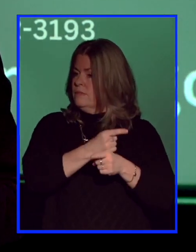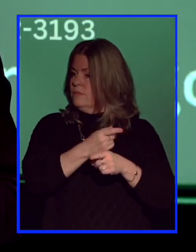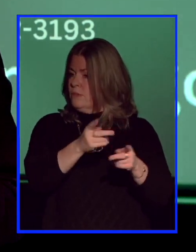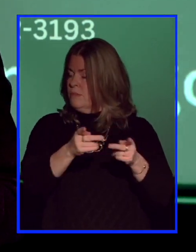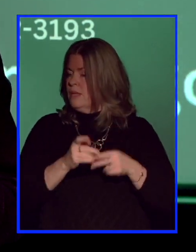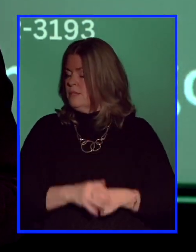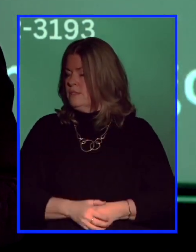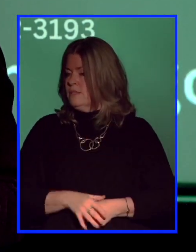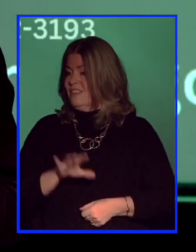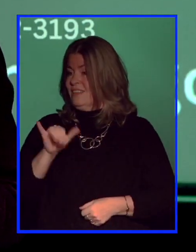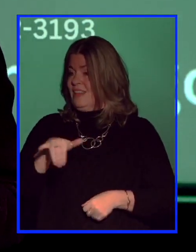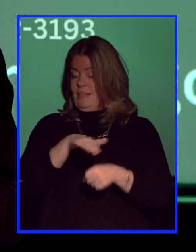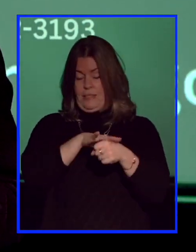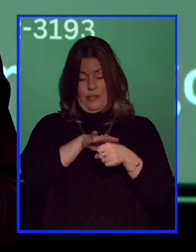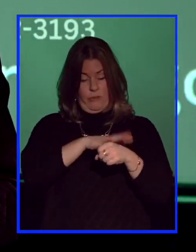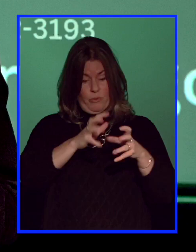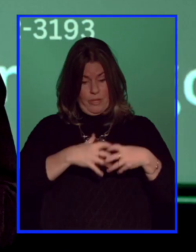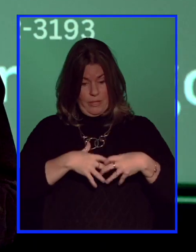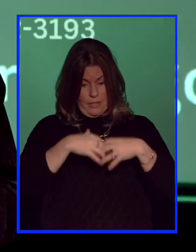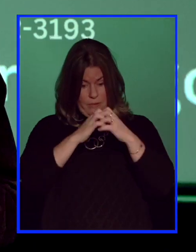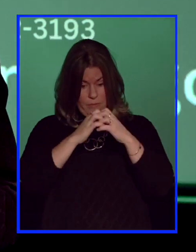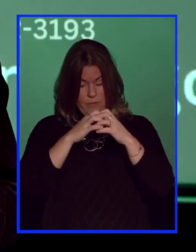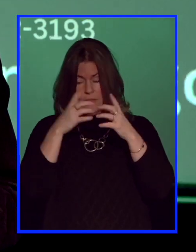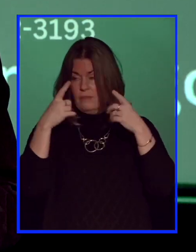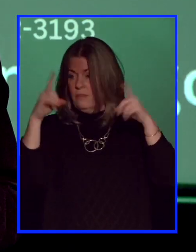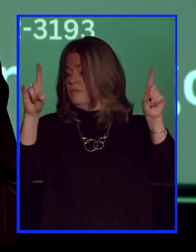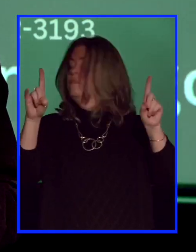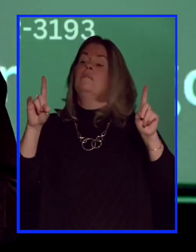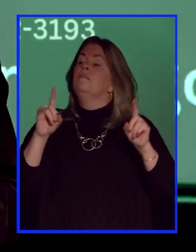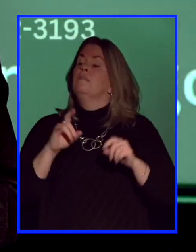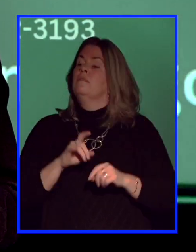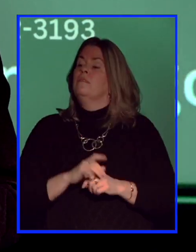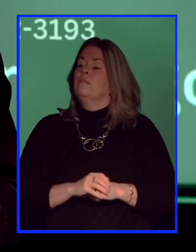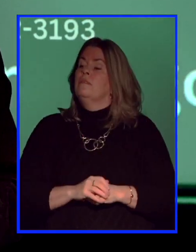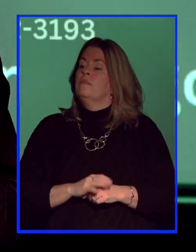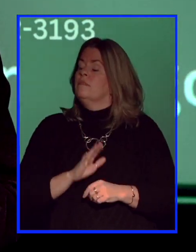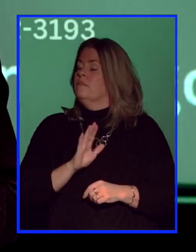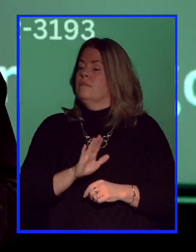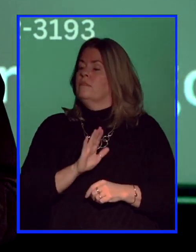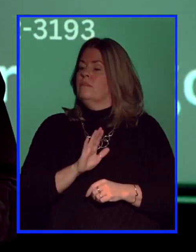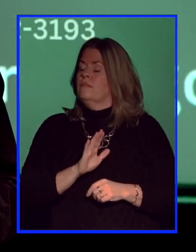area where implementation and effectiveness is going to be